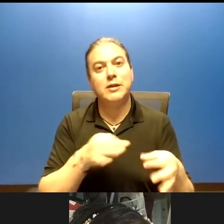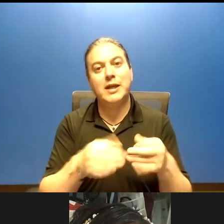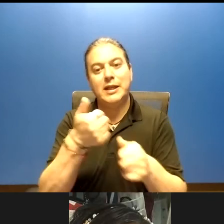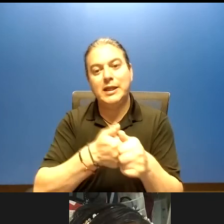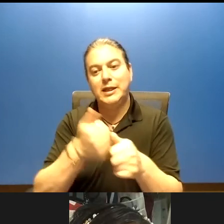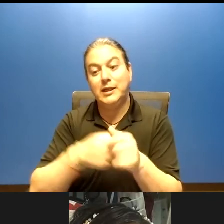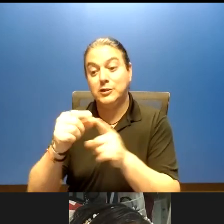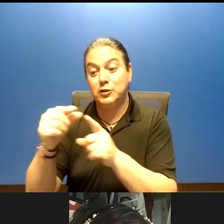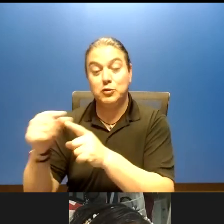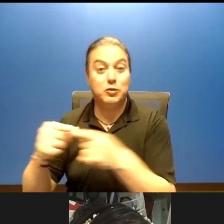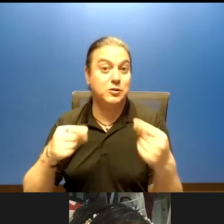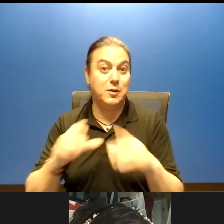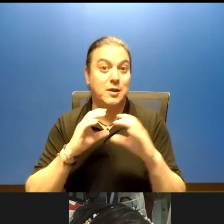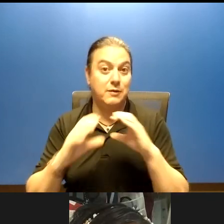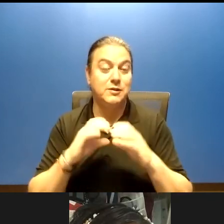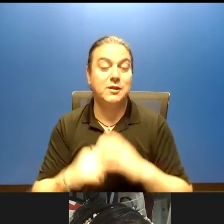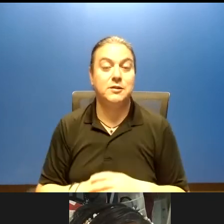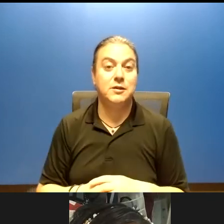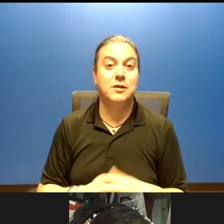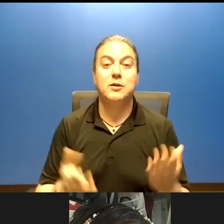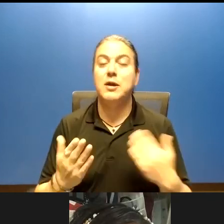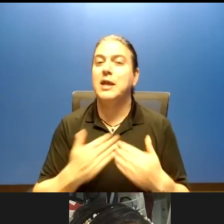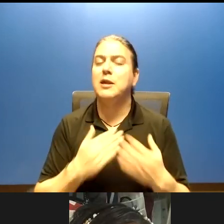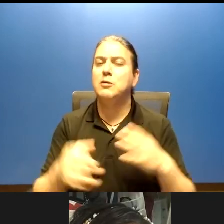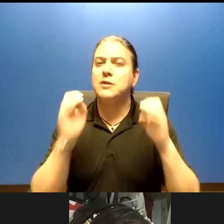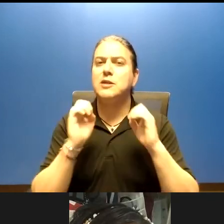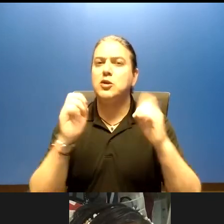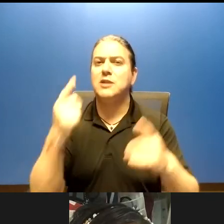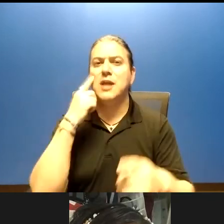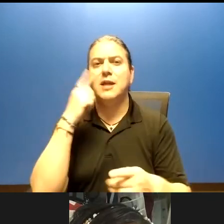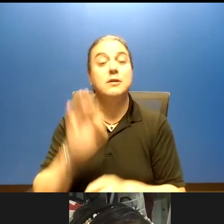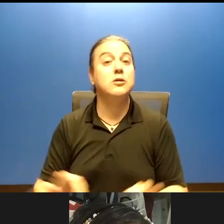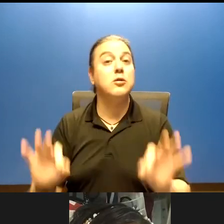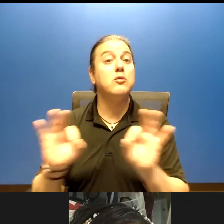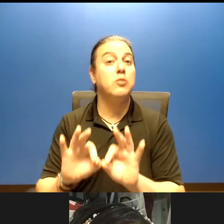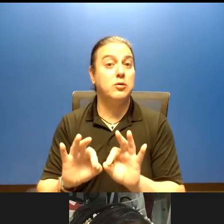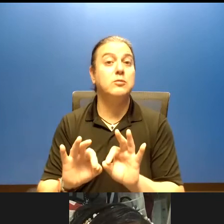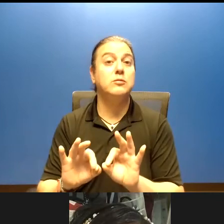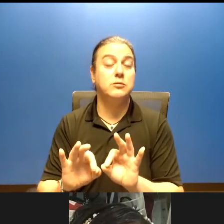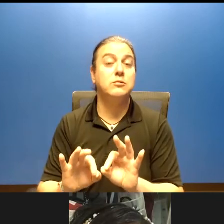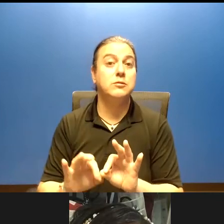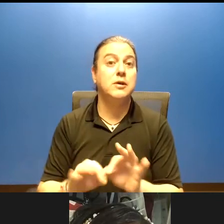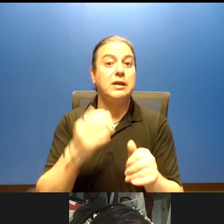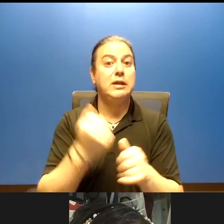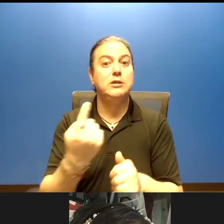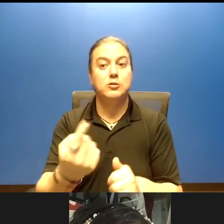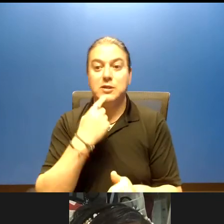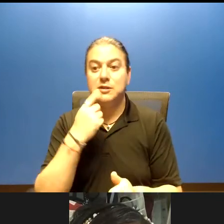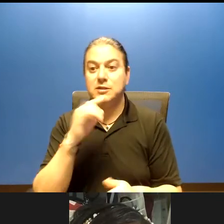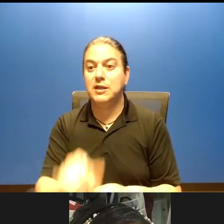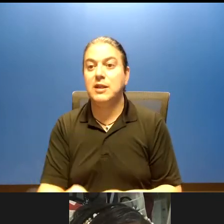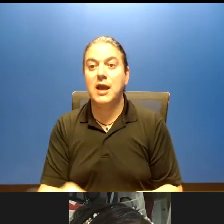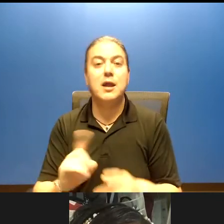I'm having the conversation. So education, I think it's a thread that has been shared over and over again by each of the panelists in our answers and in